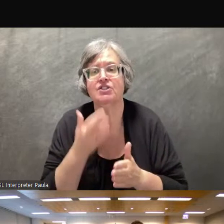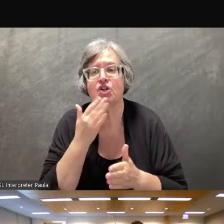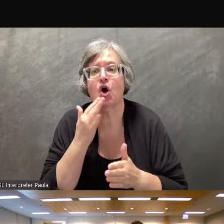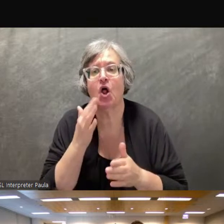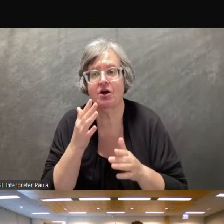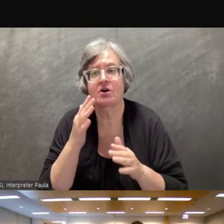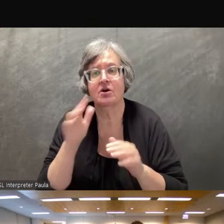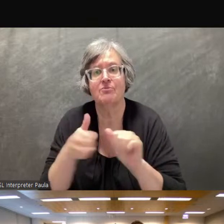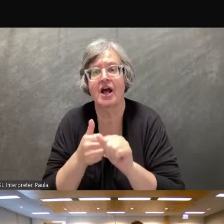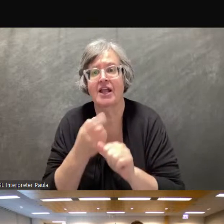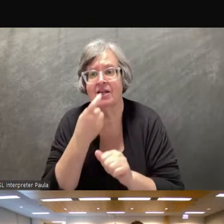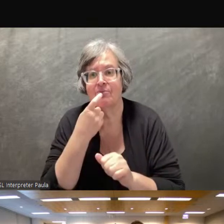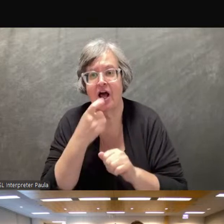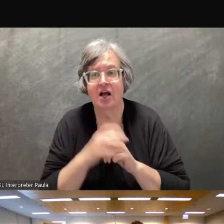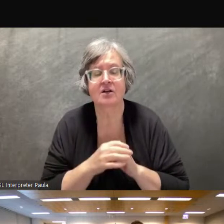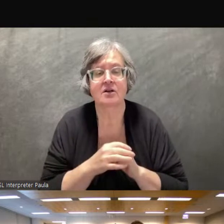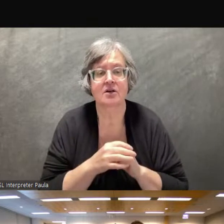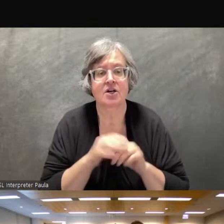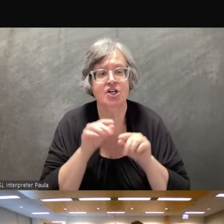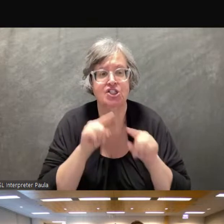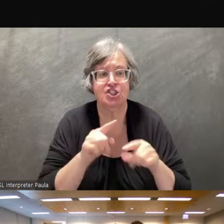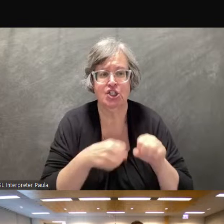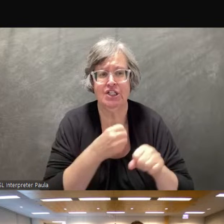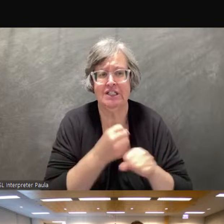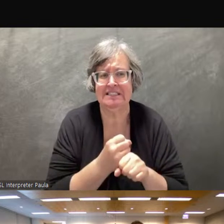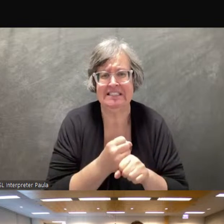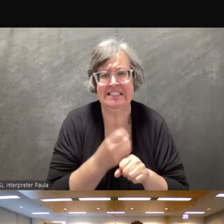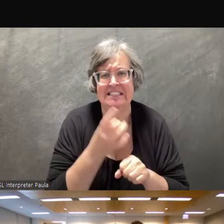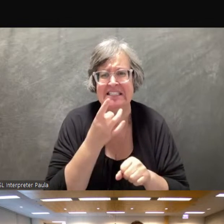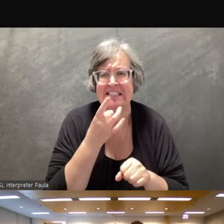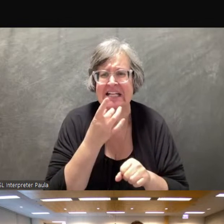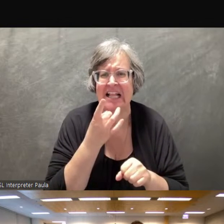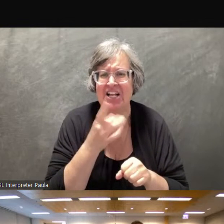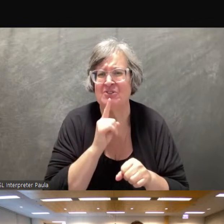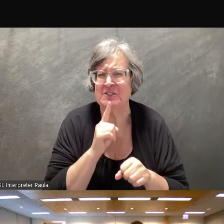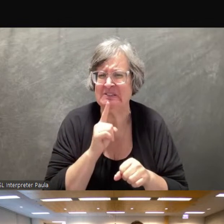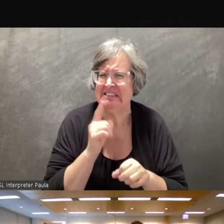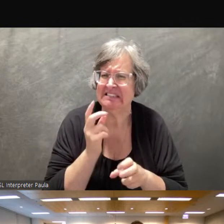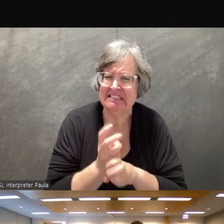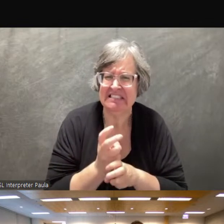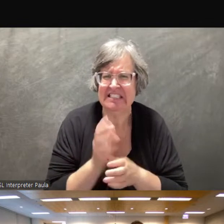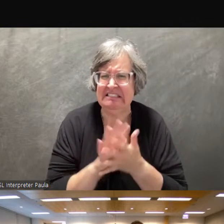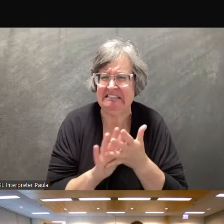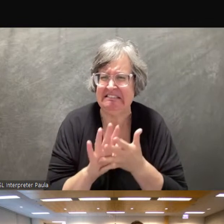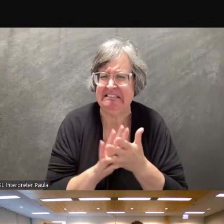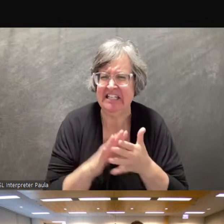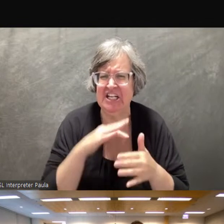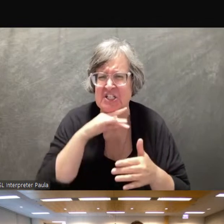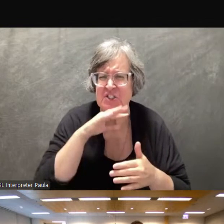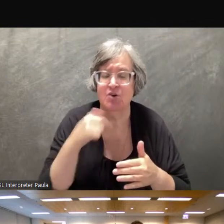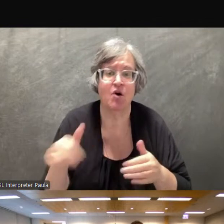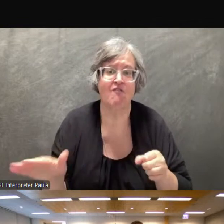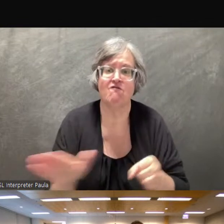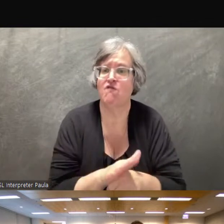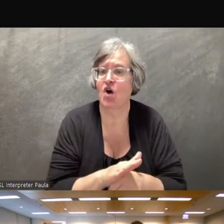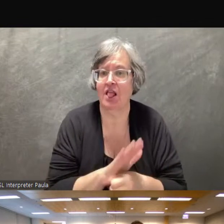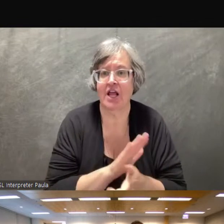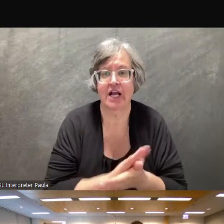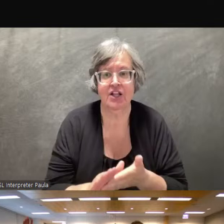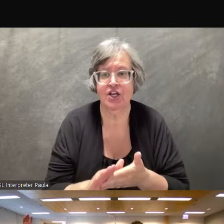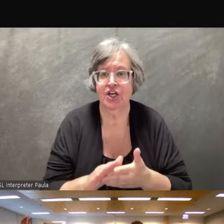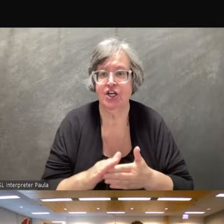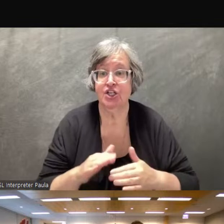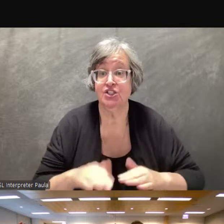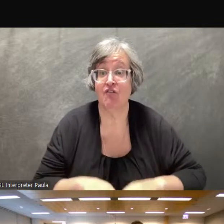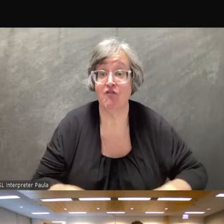the glass block there. Over the years, the lighting had been more and more challenged, and it had gotten dirty, so we actually fully cleaned. It is a floor to ceiling.